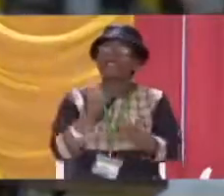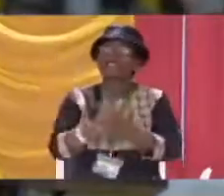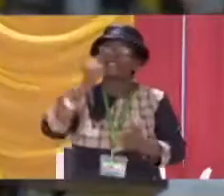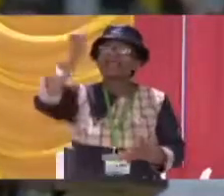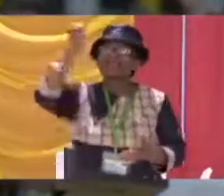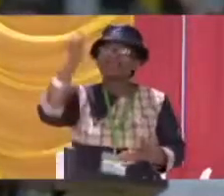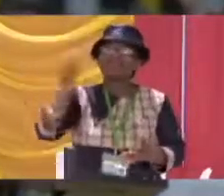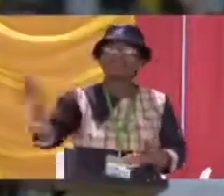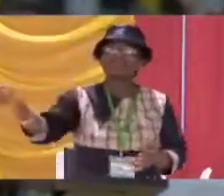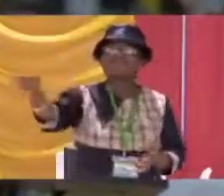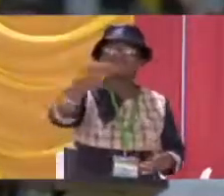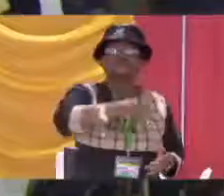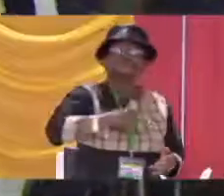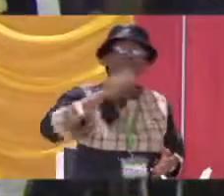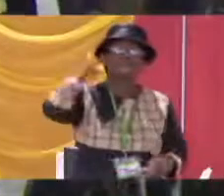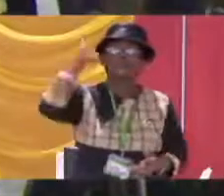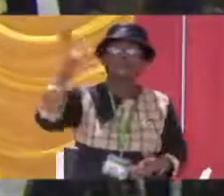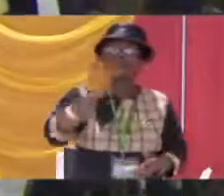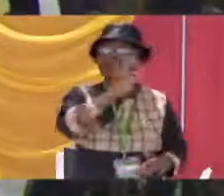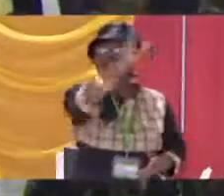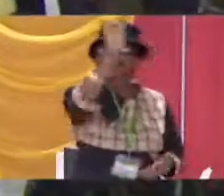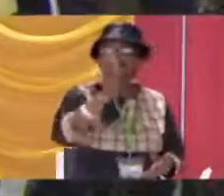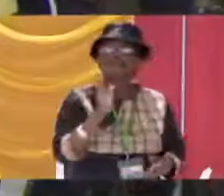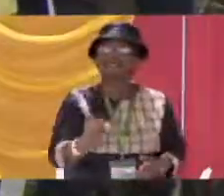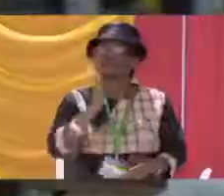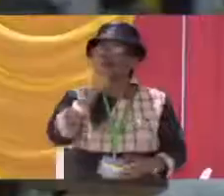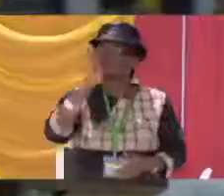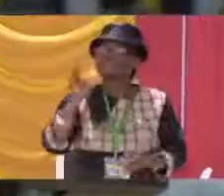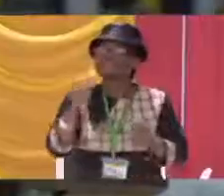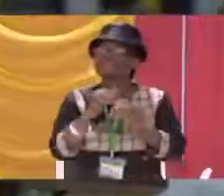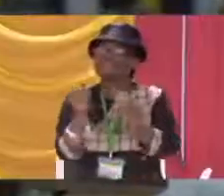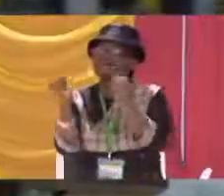You will never be in bondage again.